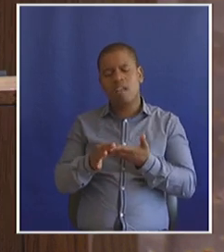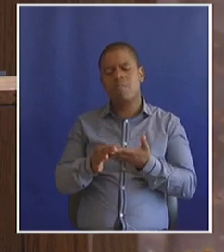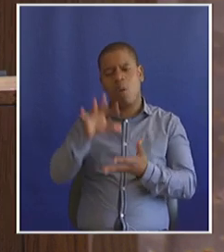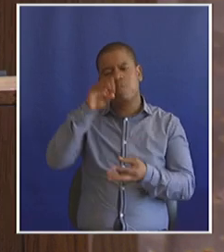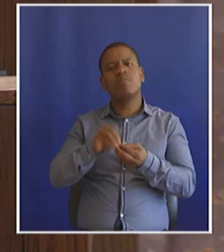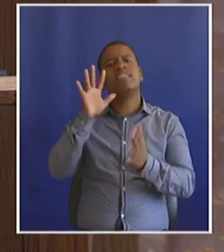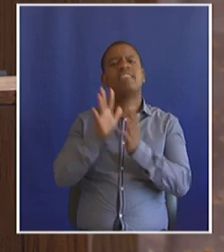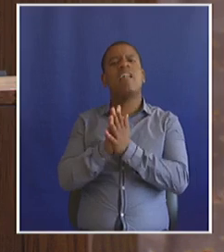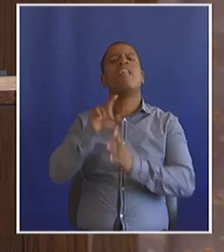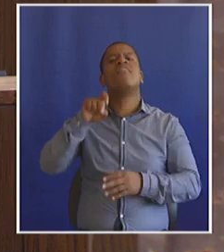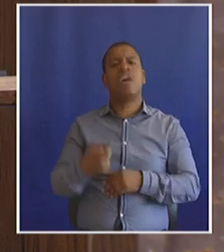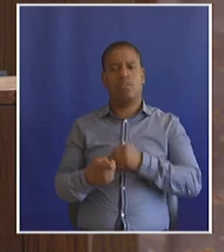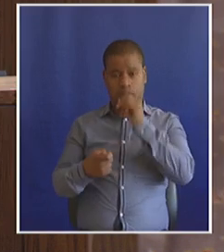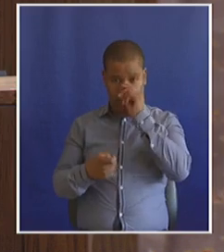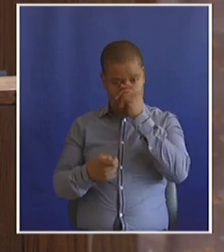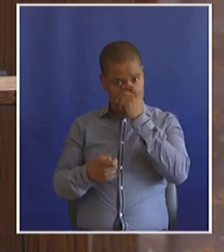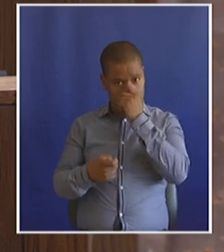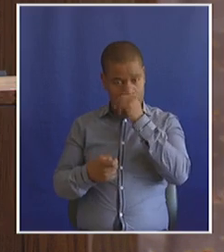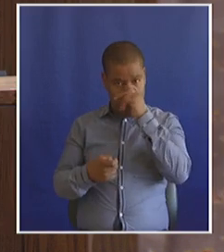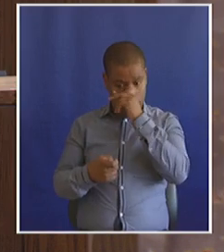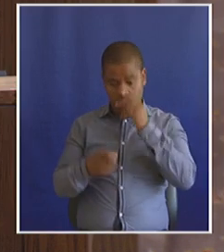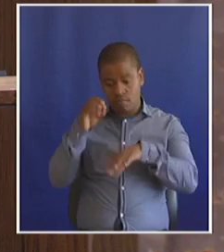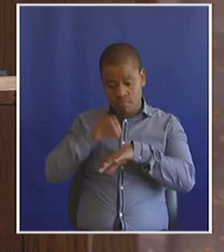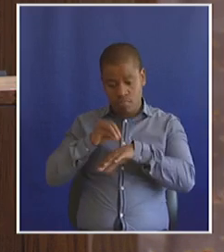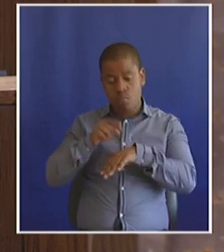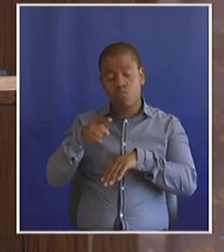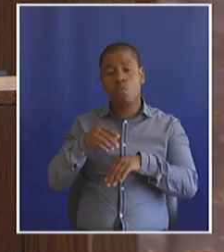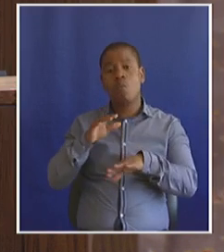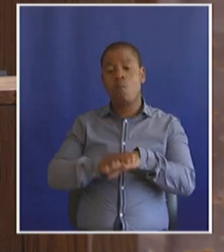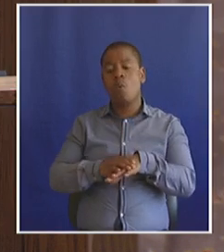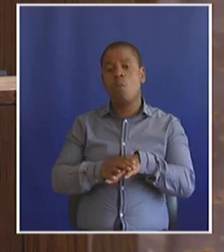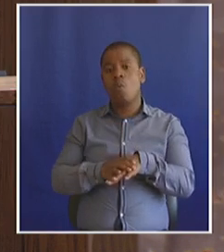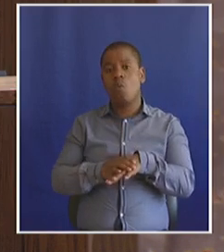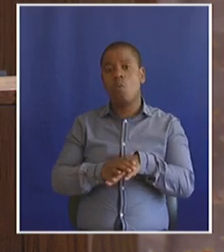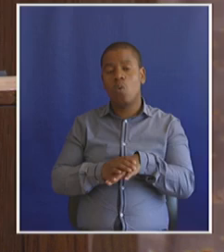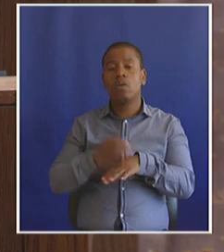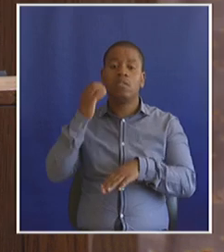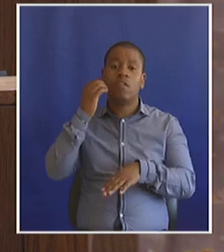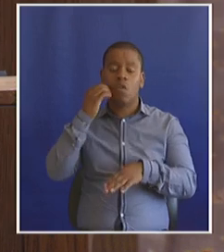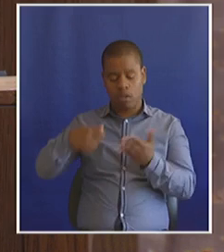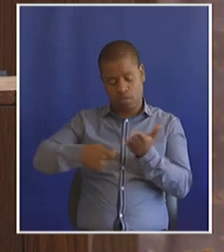10,000. So there's charges, cell phone charges from 10 in the